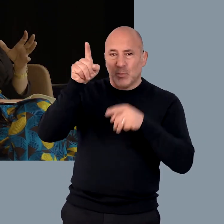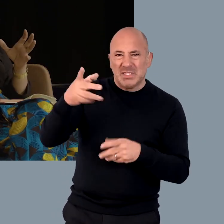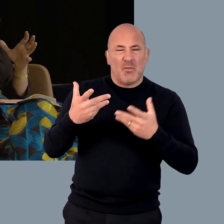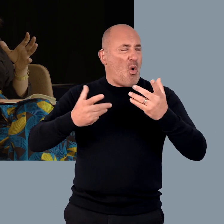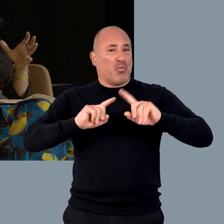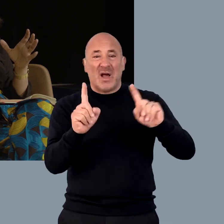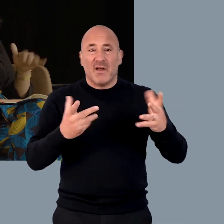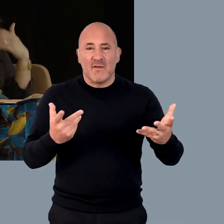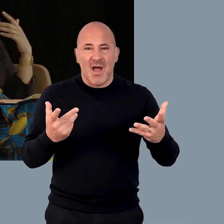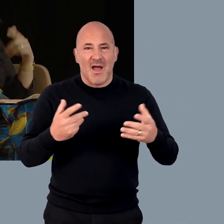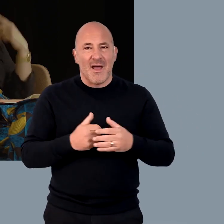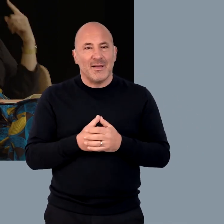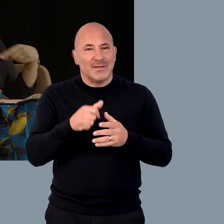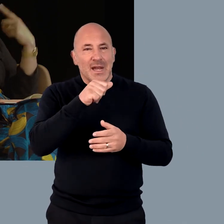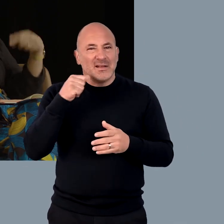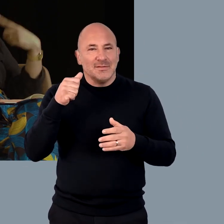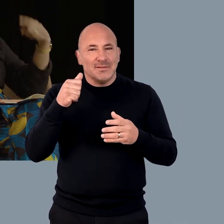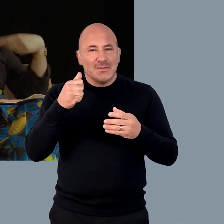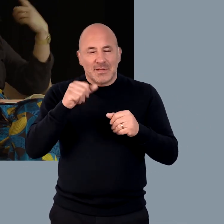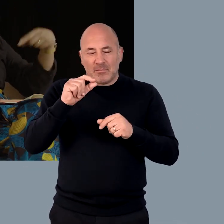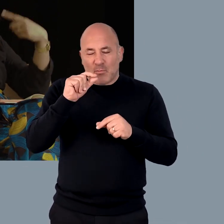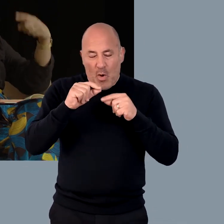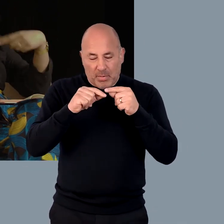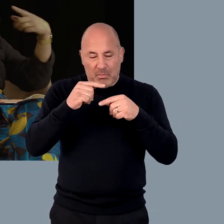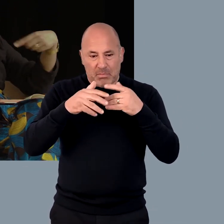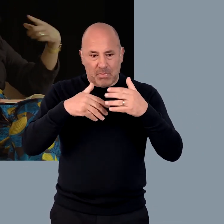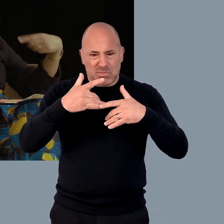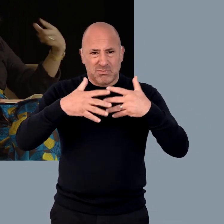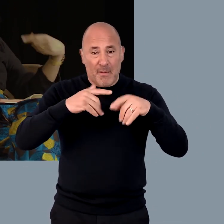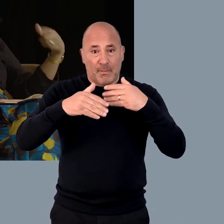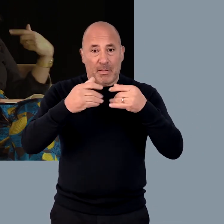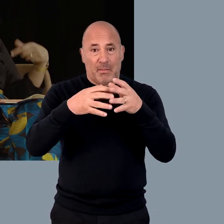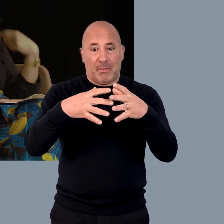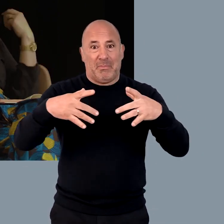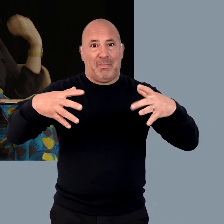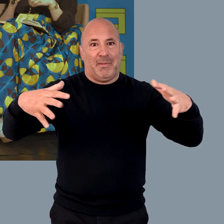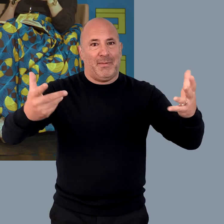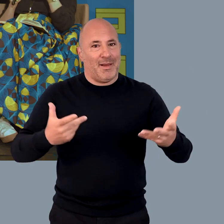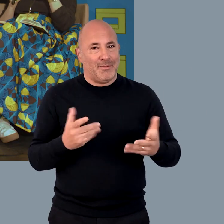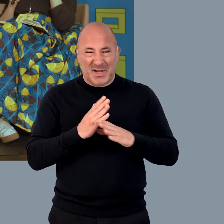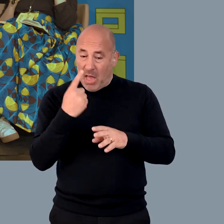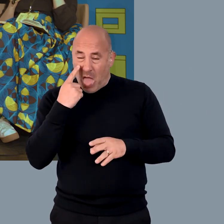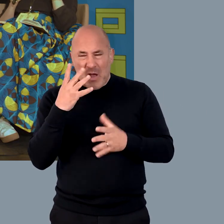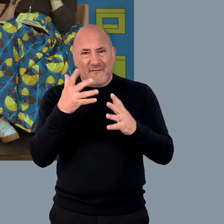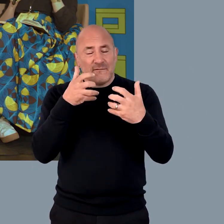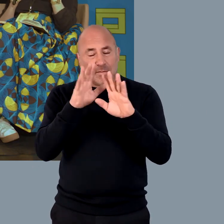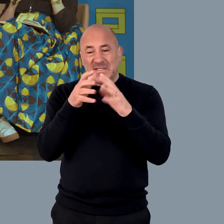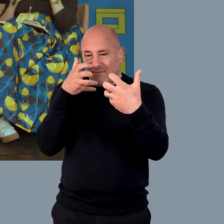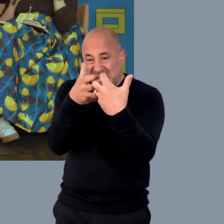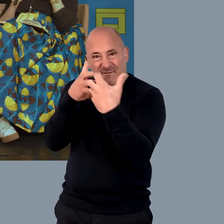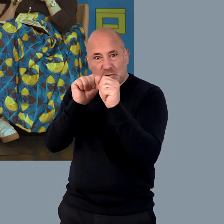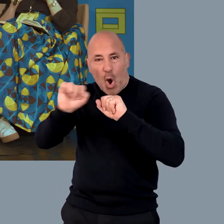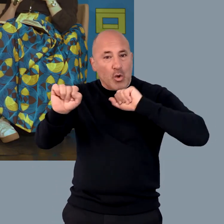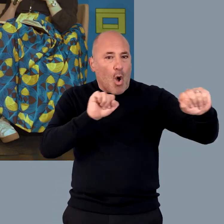Scotland's museums or whatever it might be. And I think you get that kind of nice kind of rolling stone effect if you try something out. But again,